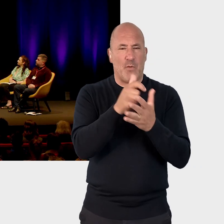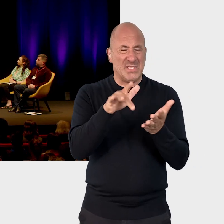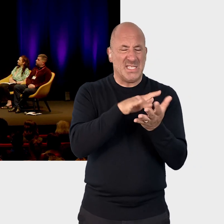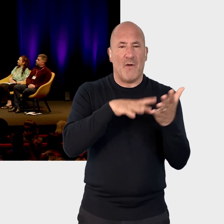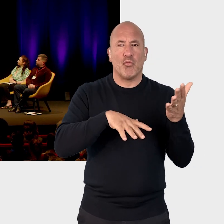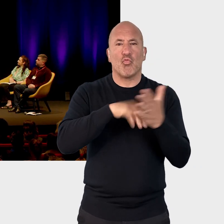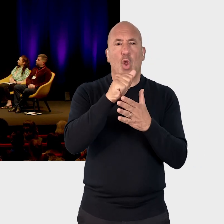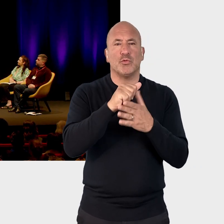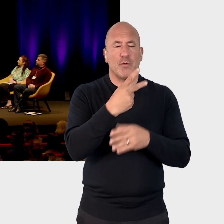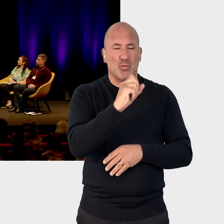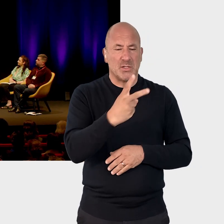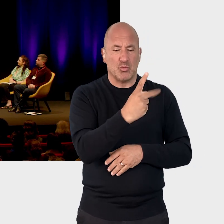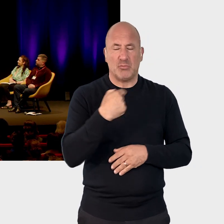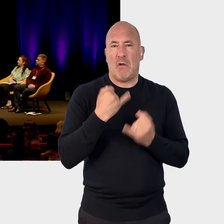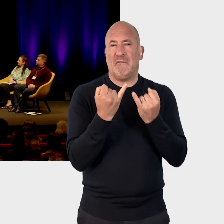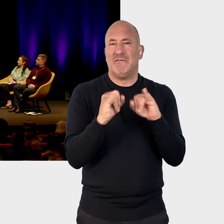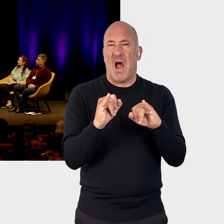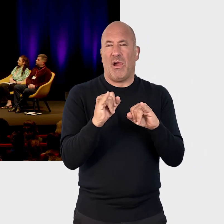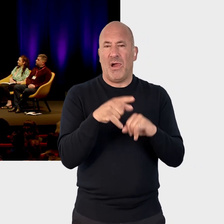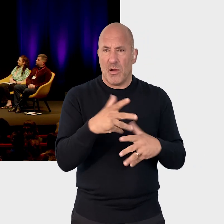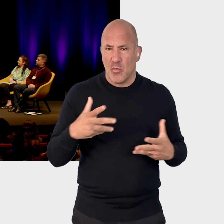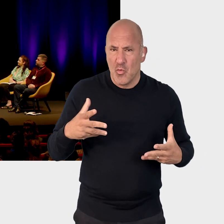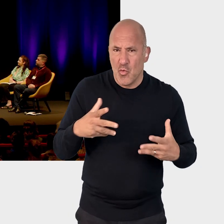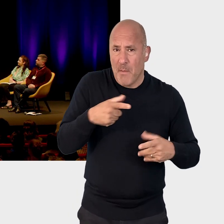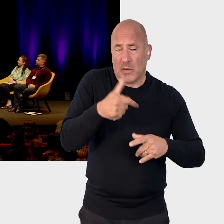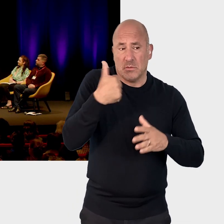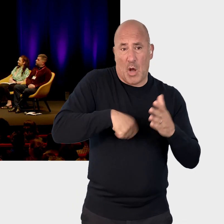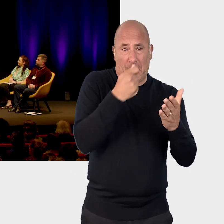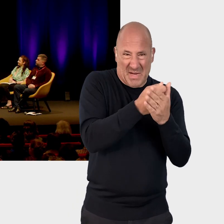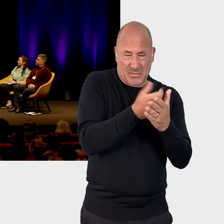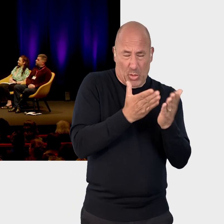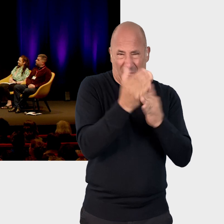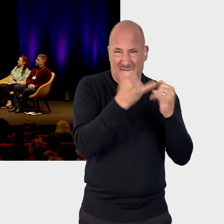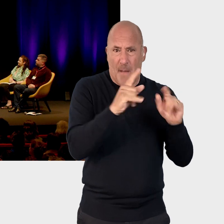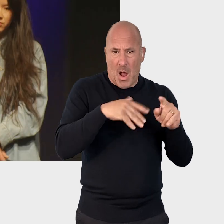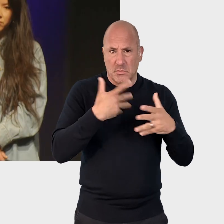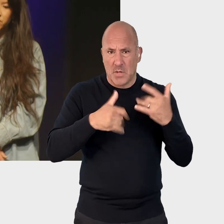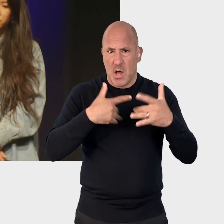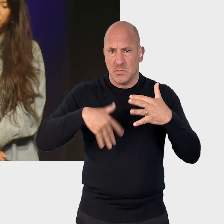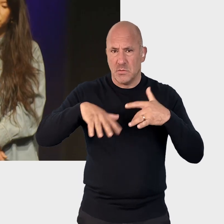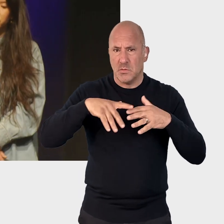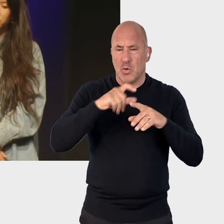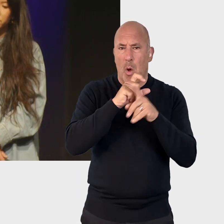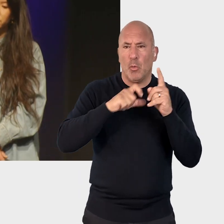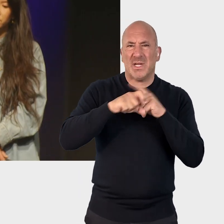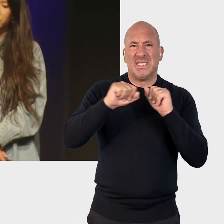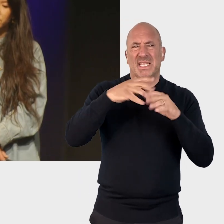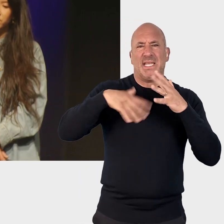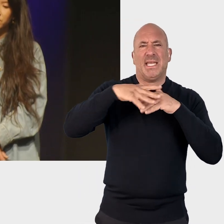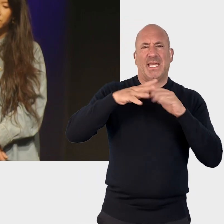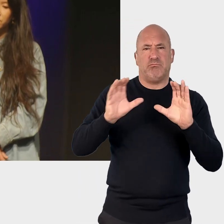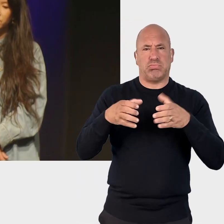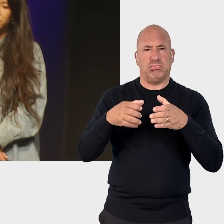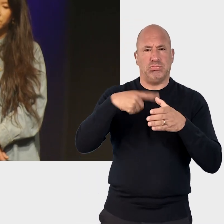changing, partially, I think, to an unsuccessful City of Culture bid for 2021, but the momentum of that